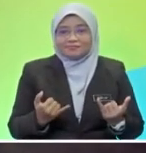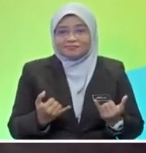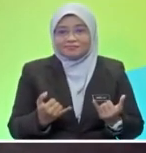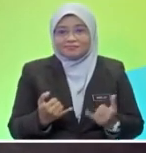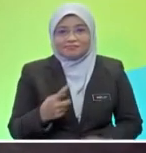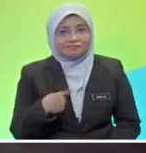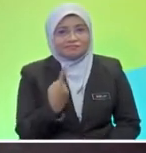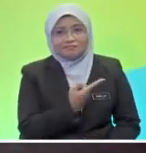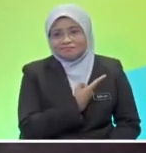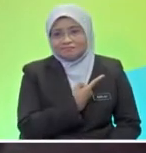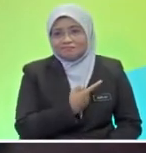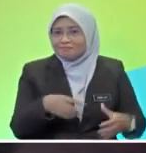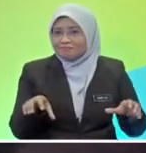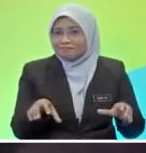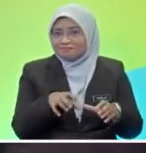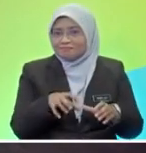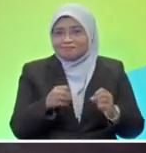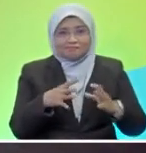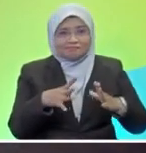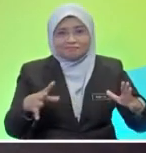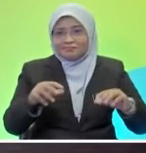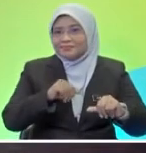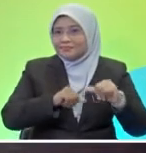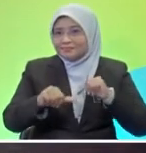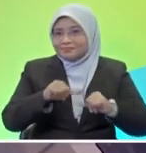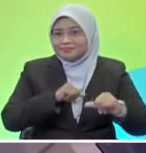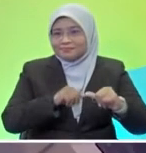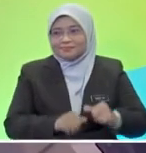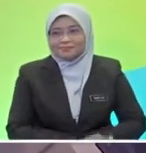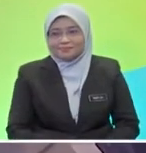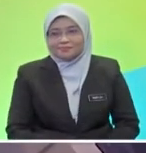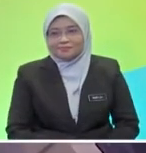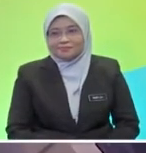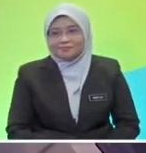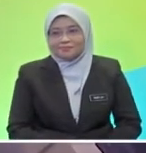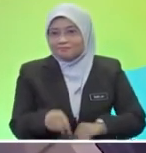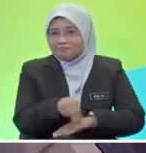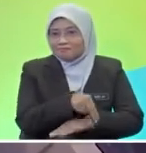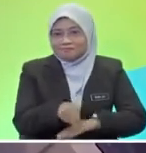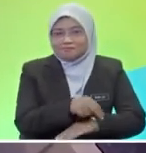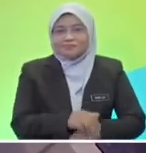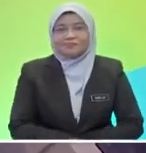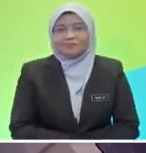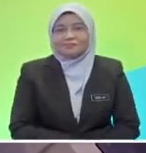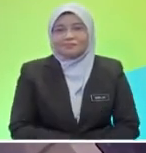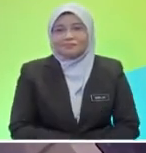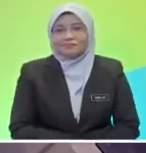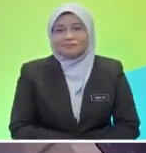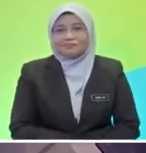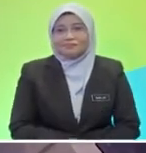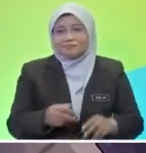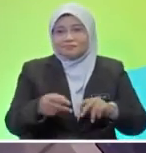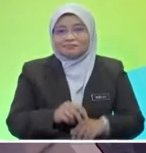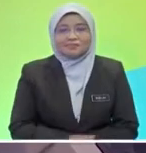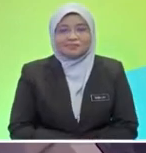do more activities. This time we are going to use the dice. So our activities today involve